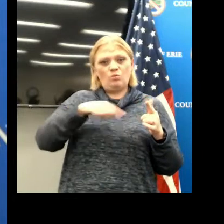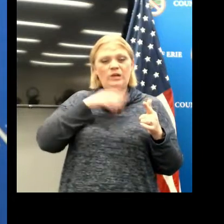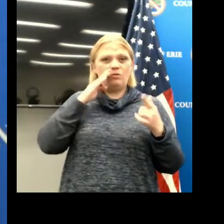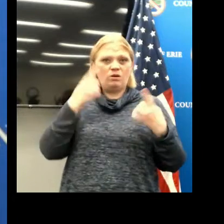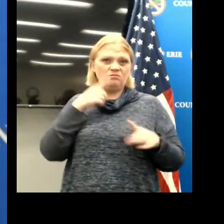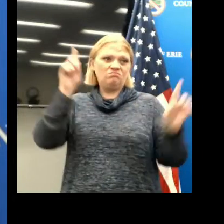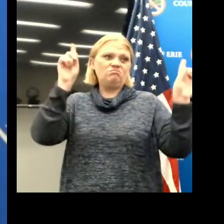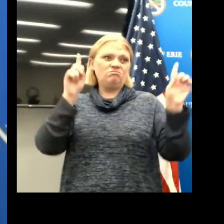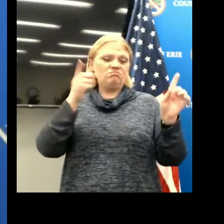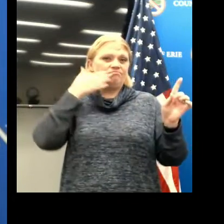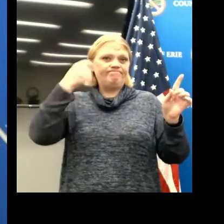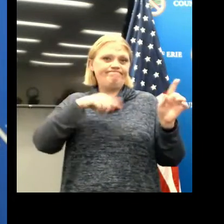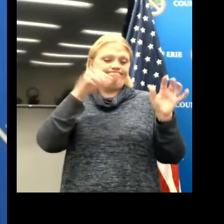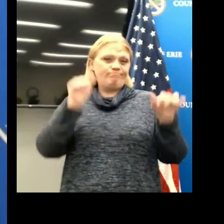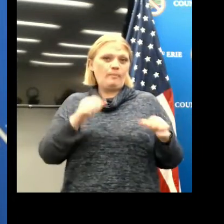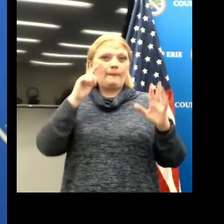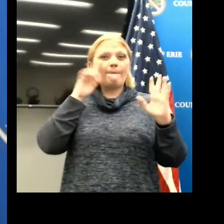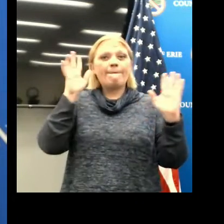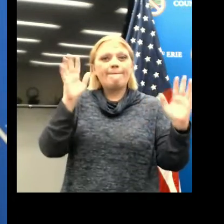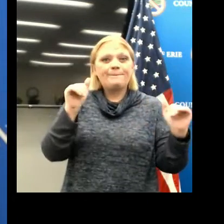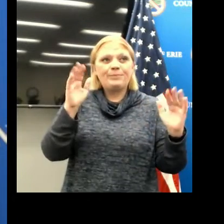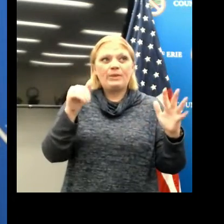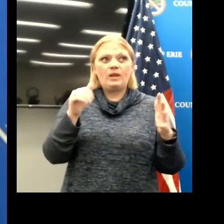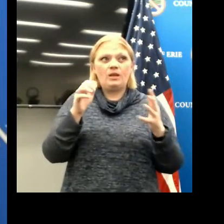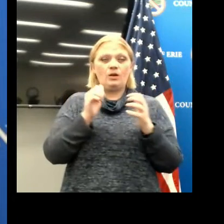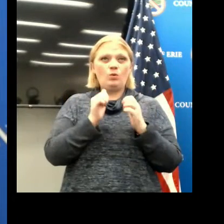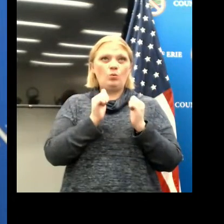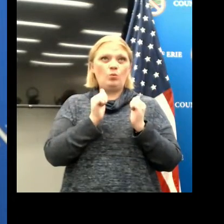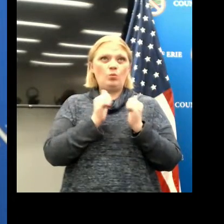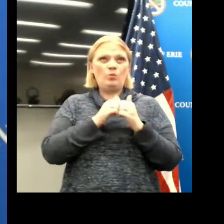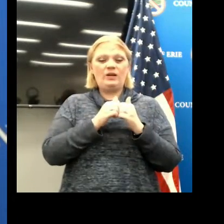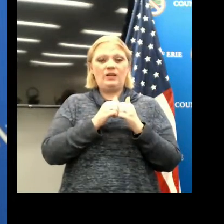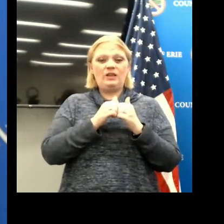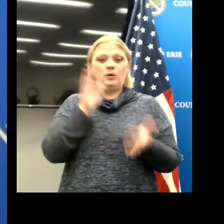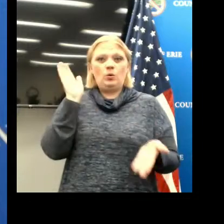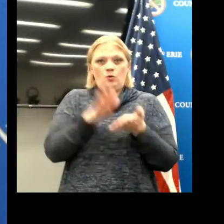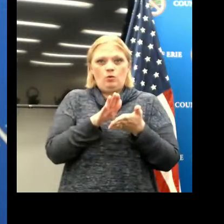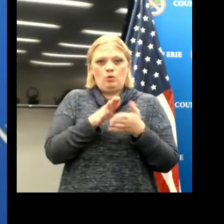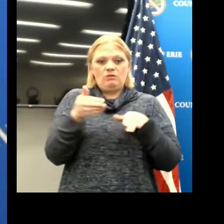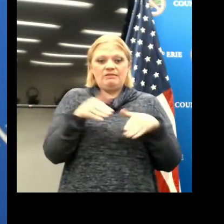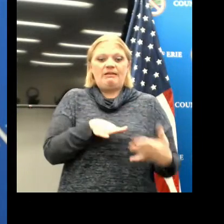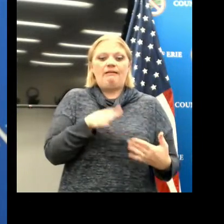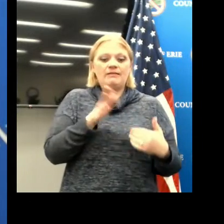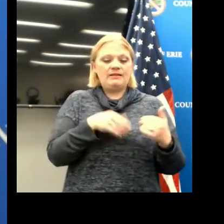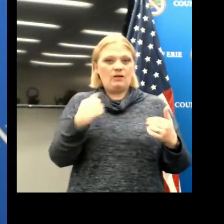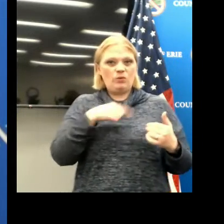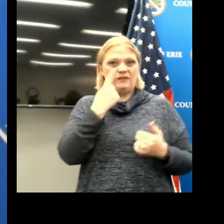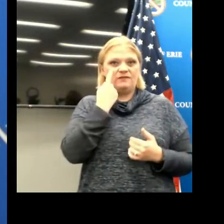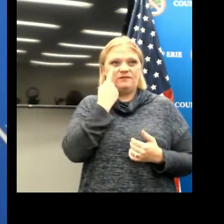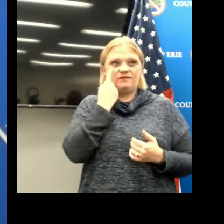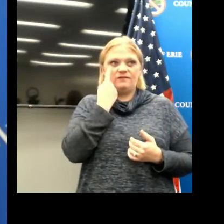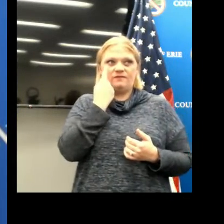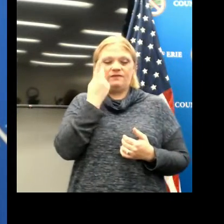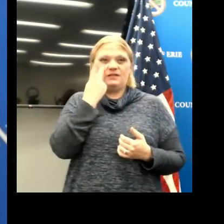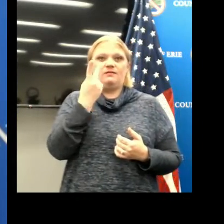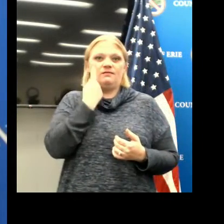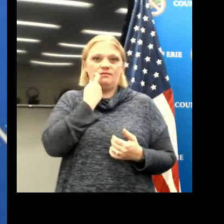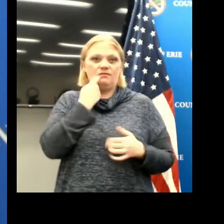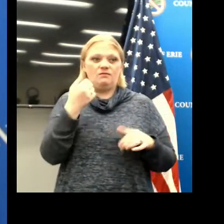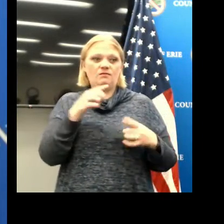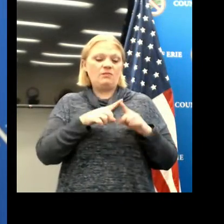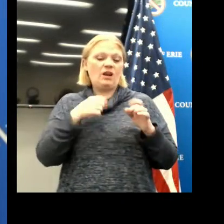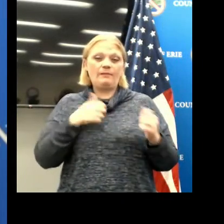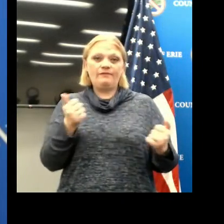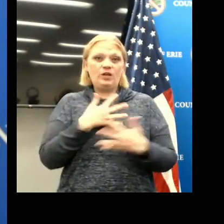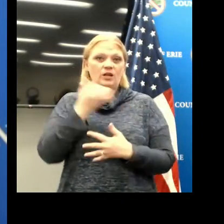best as we can, hopefully with less deaths than what we've been seeing in the recent weeks. Though I am fearful if